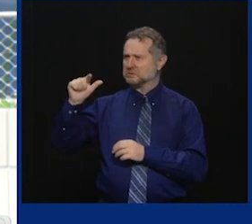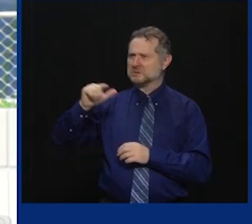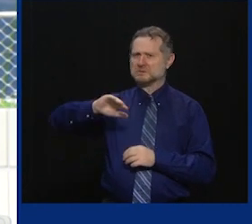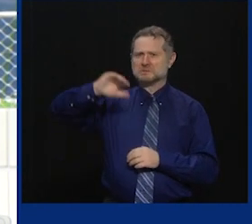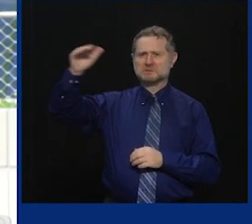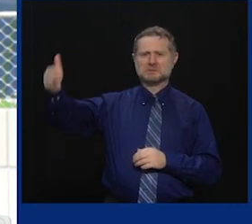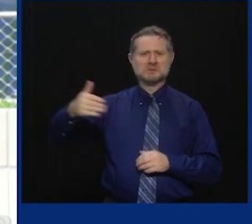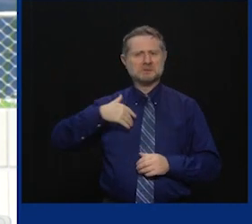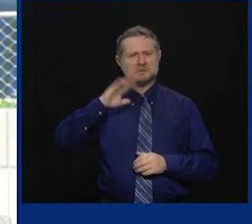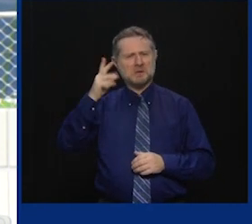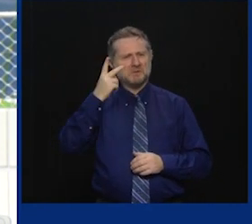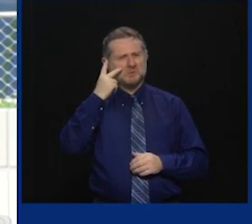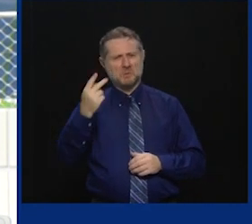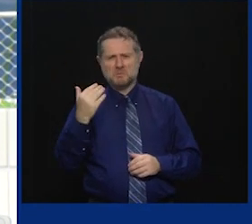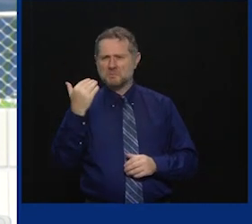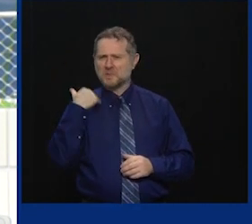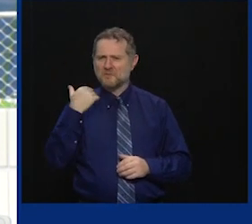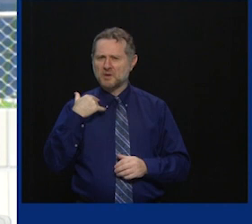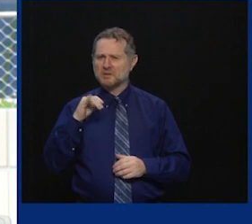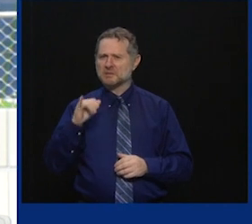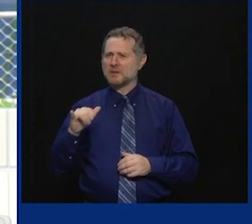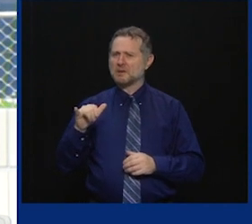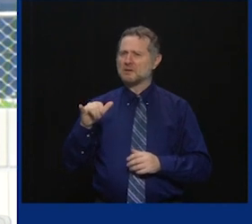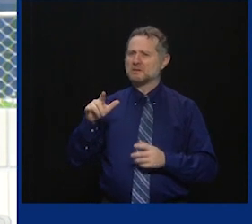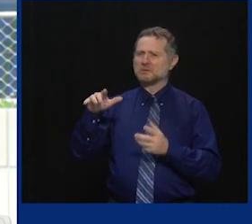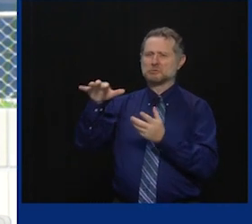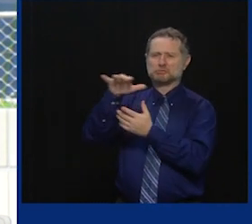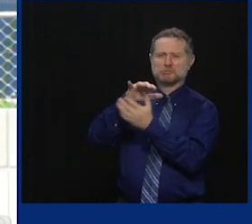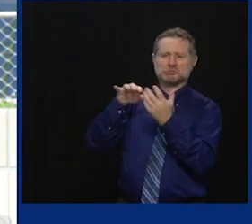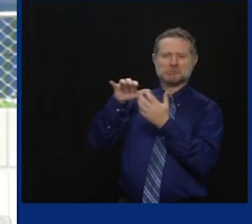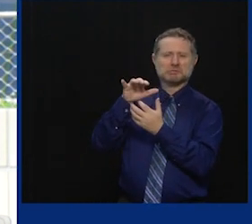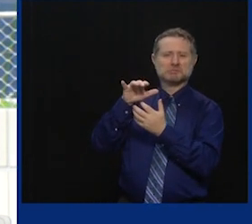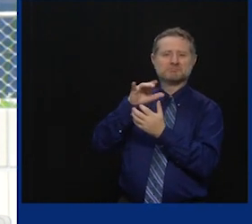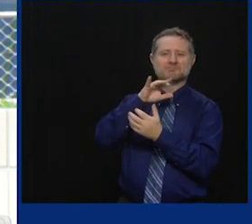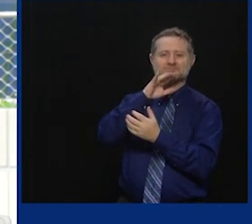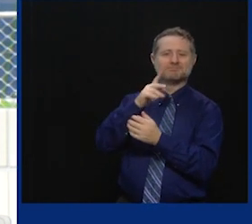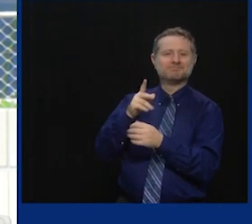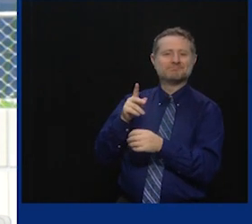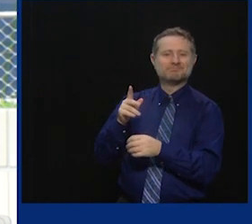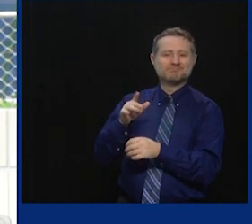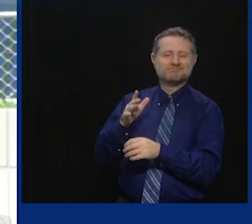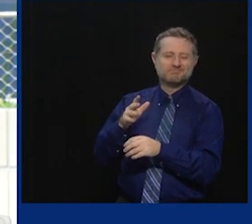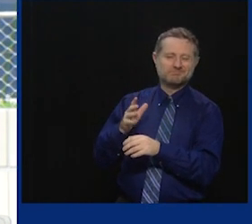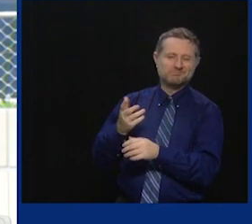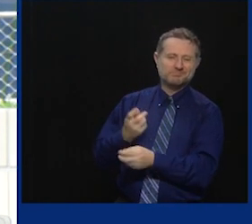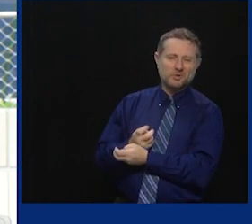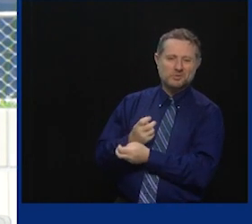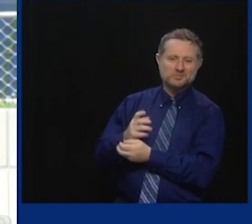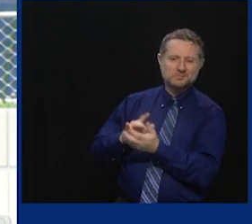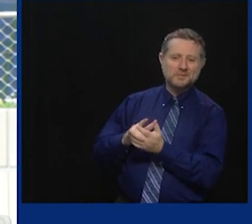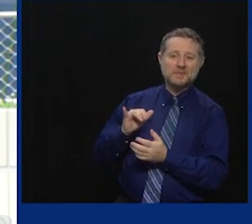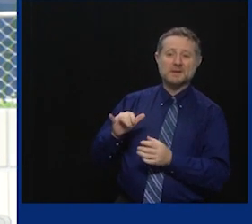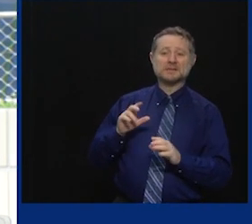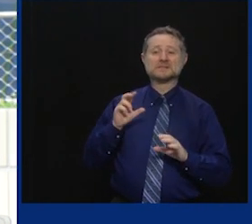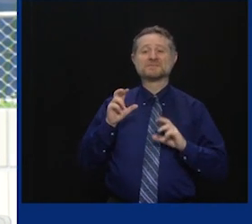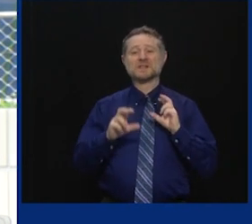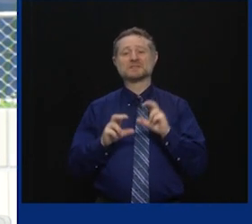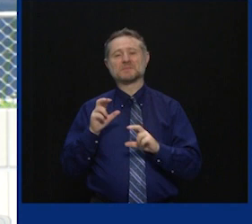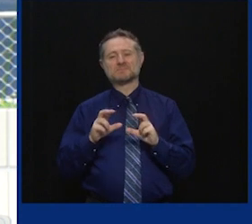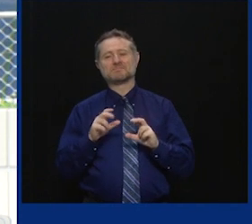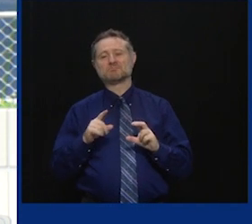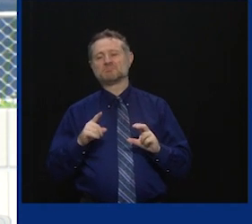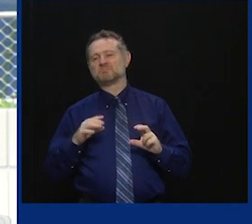these informations, these things that we do and the money that we make available are really important for all of us. There are demonstrable benefits